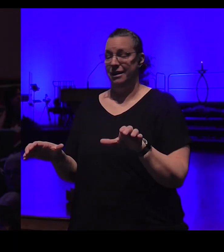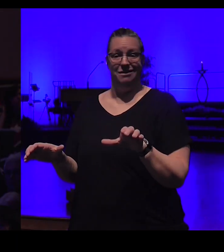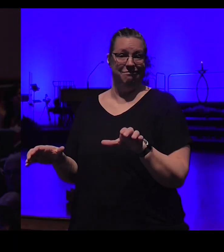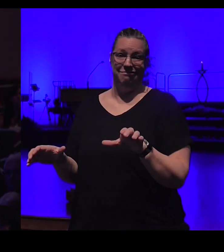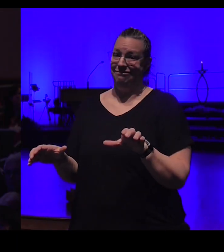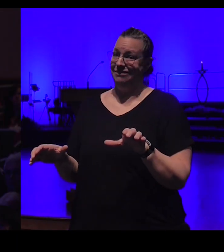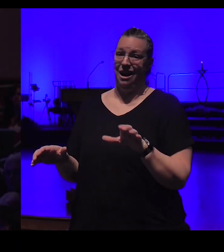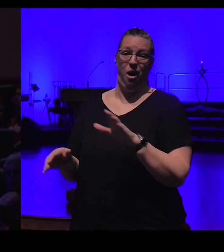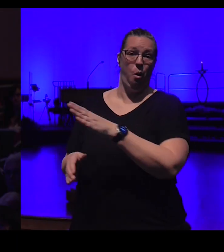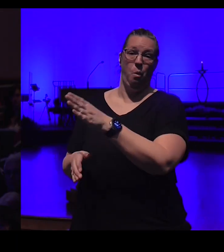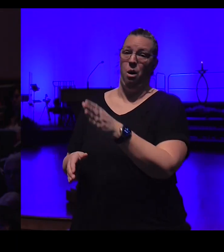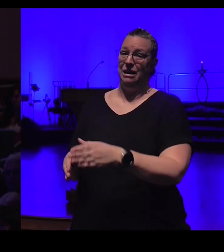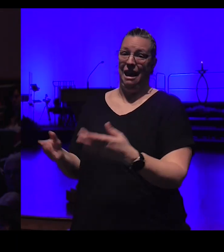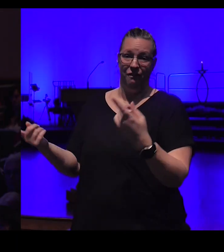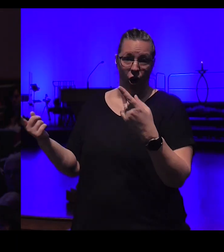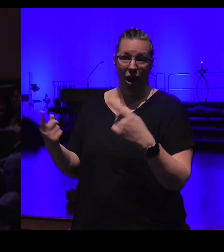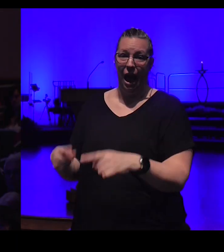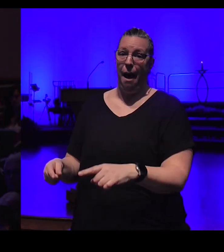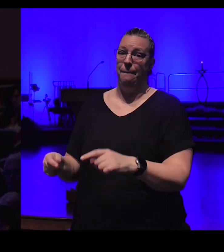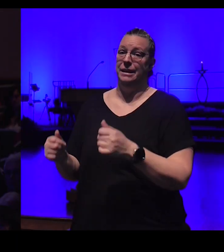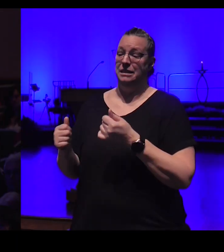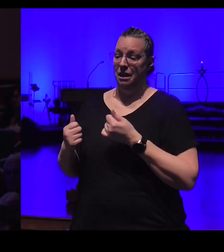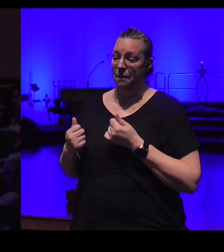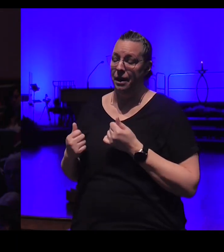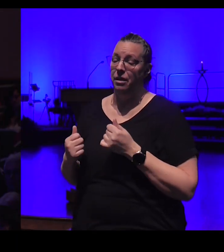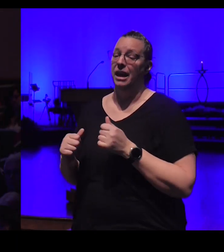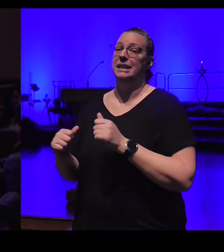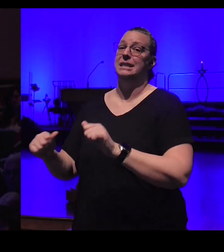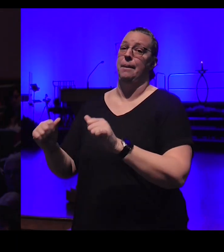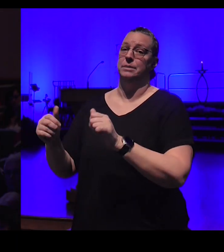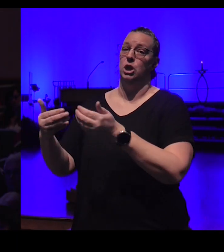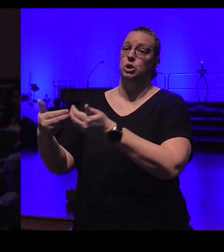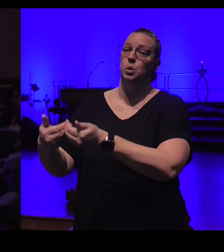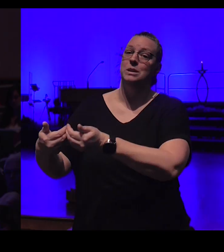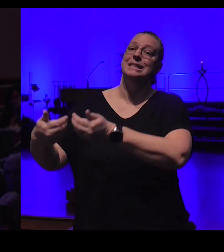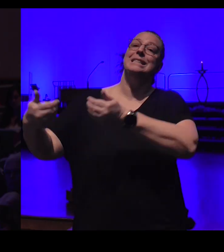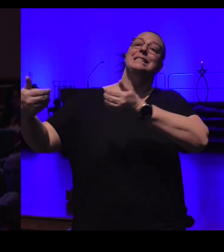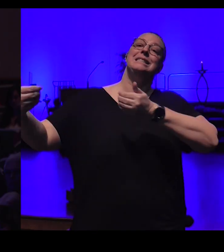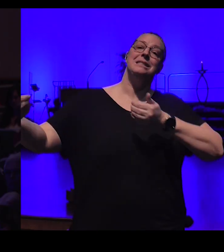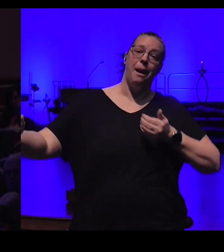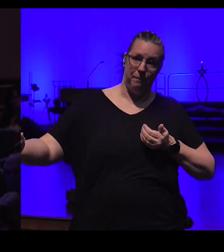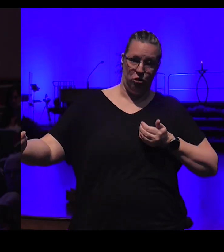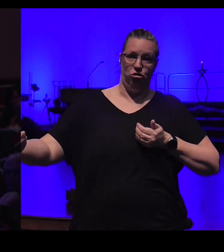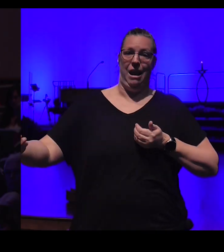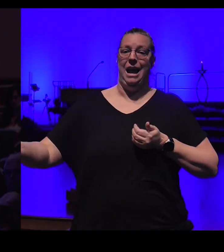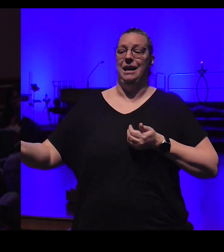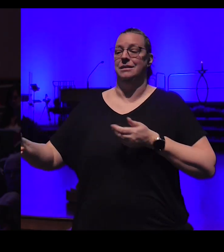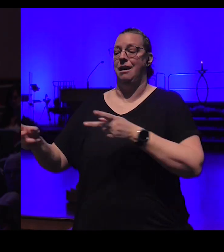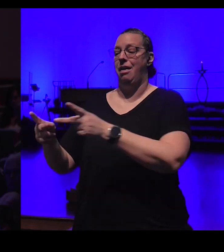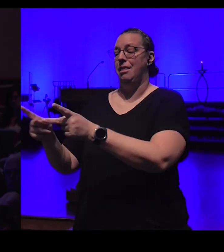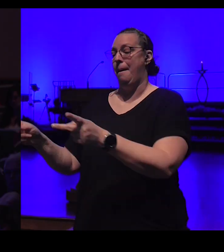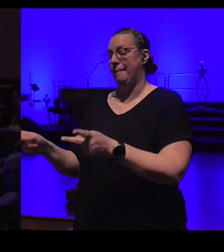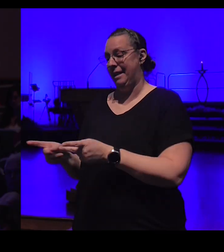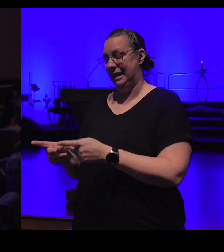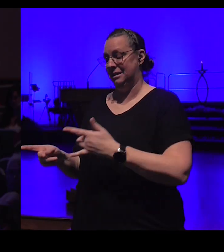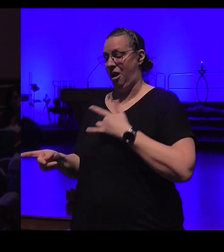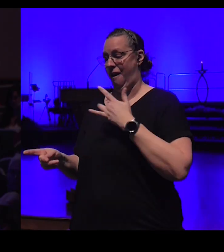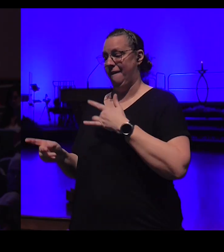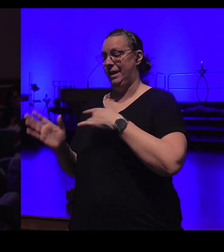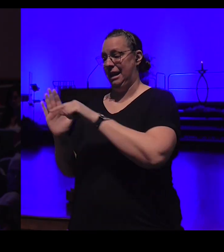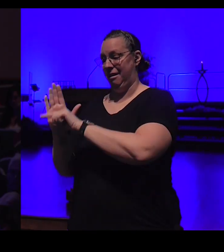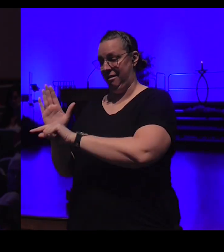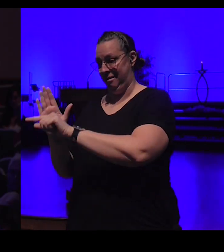themselves into attempts to put as much distance as possible between those places that we feel our shortcomings